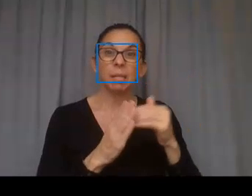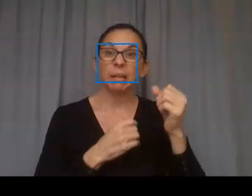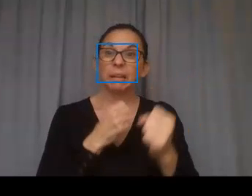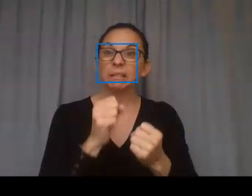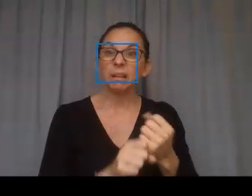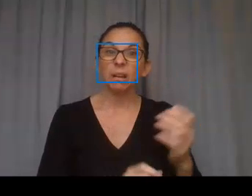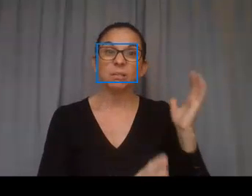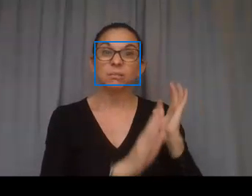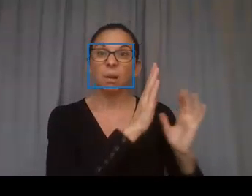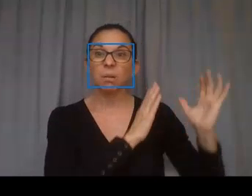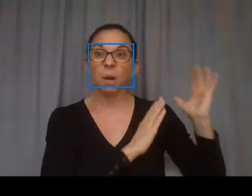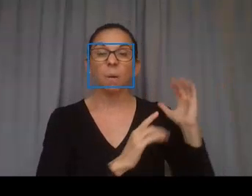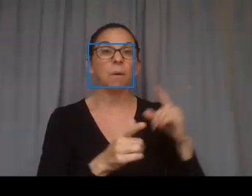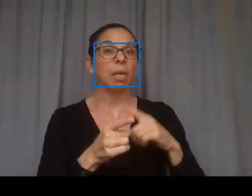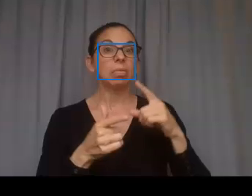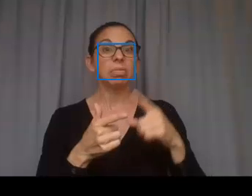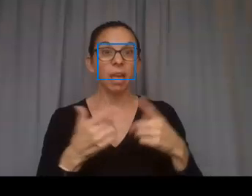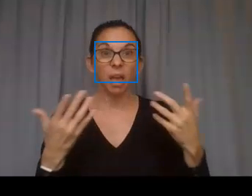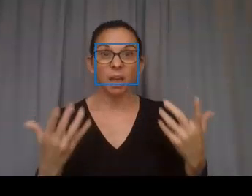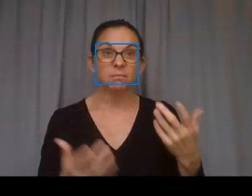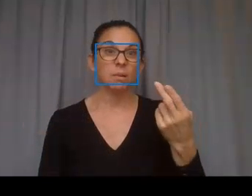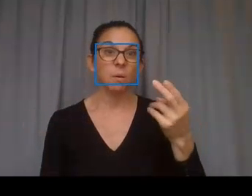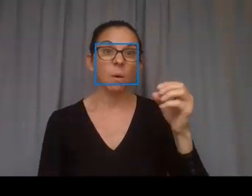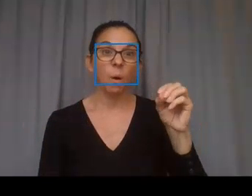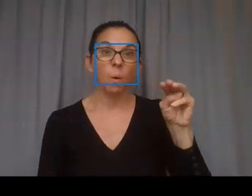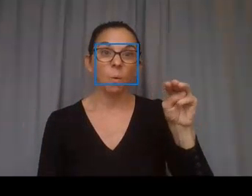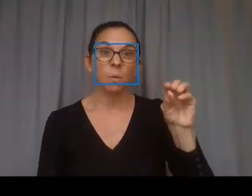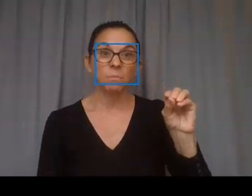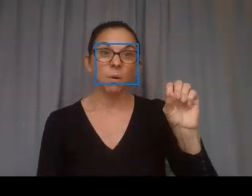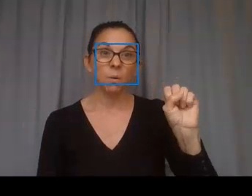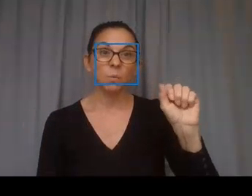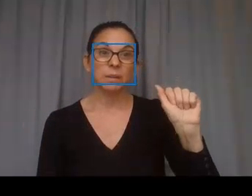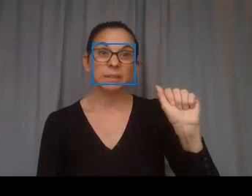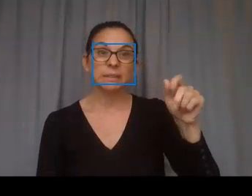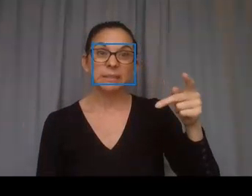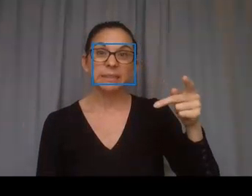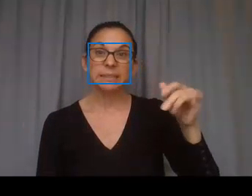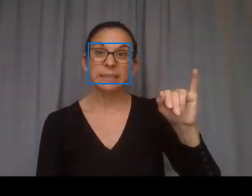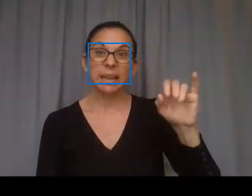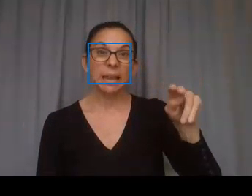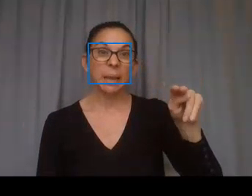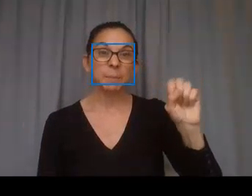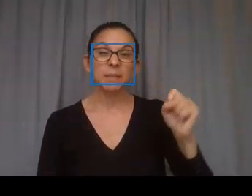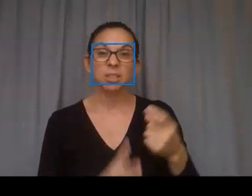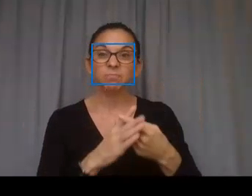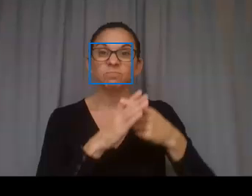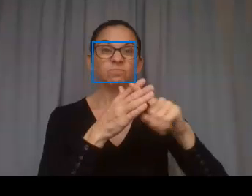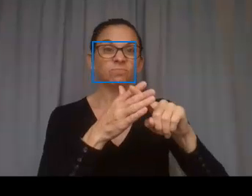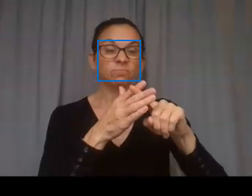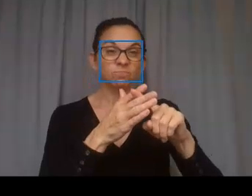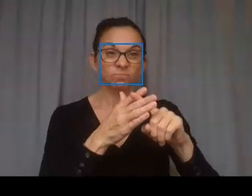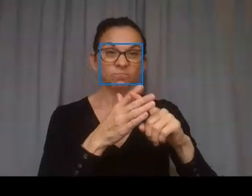Homo sapiens will begin to emerge in Africa. Okay, and this is the direct descendant of modern man. It means wise man or thinking